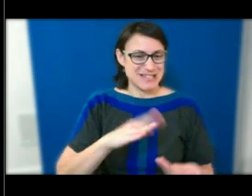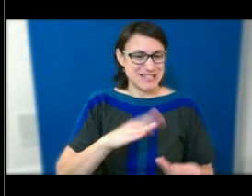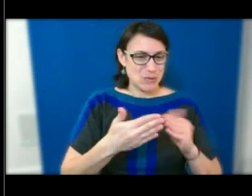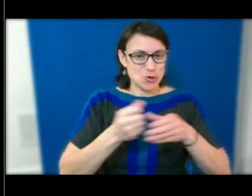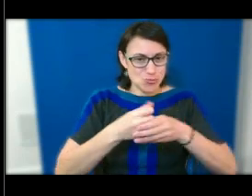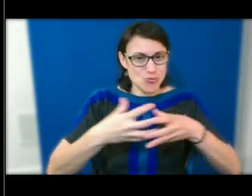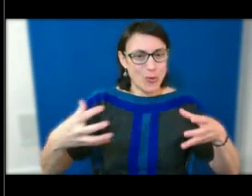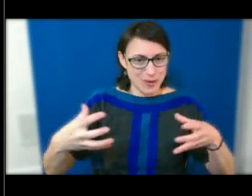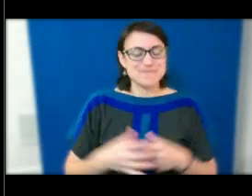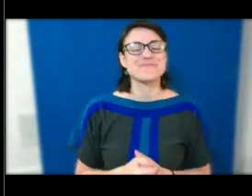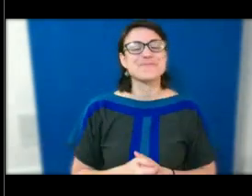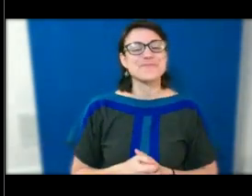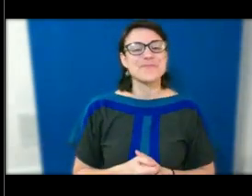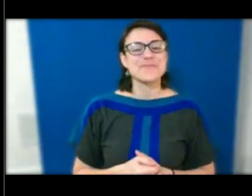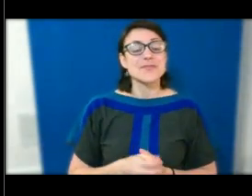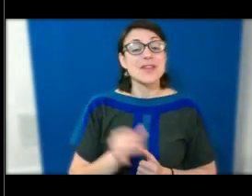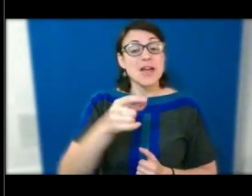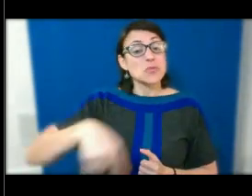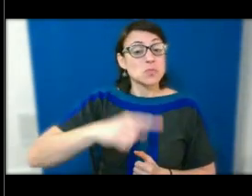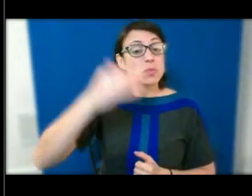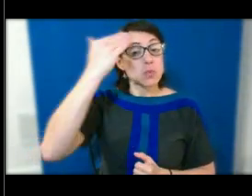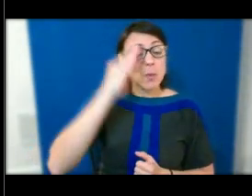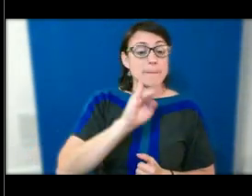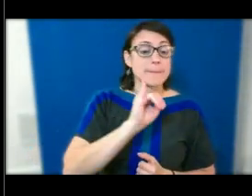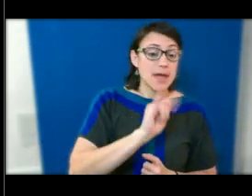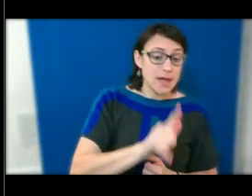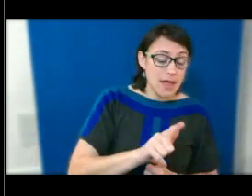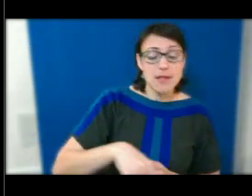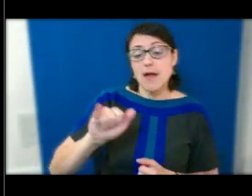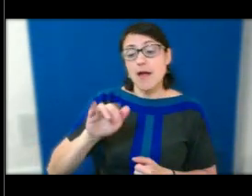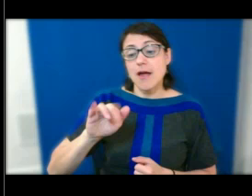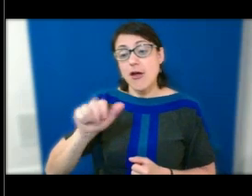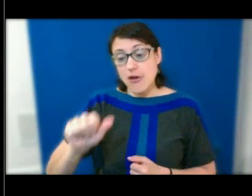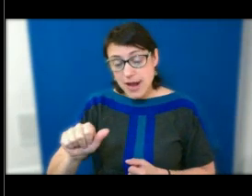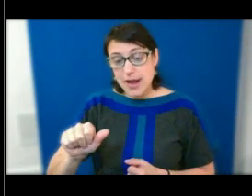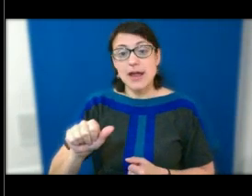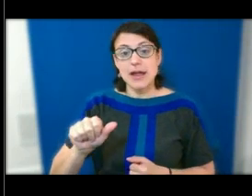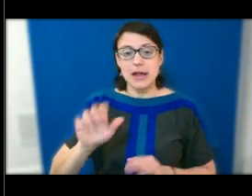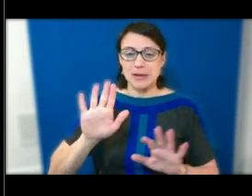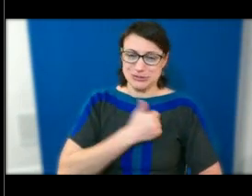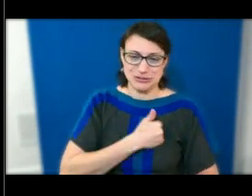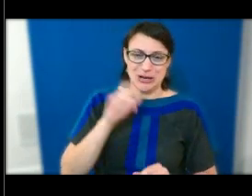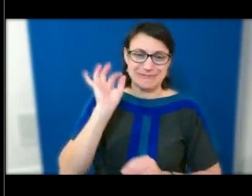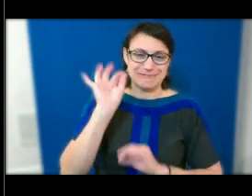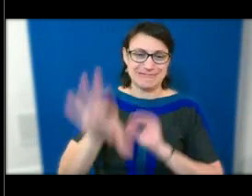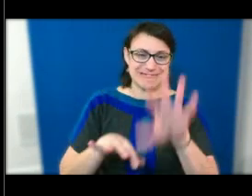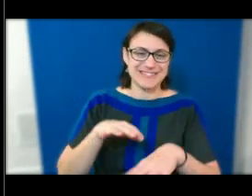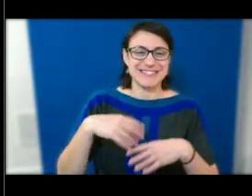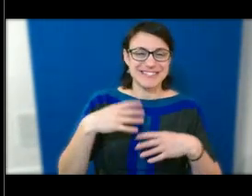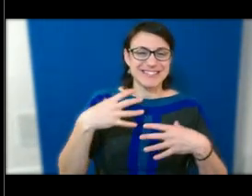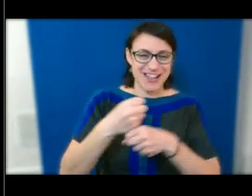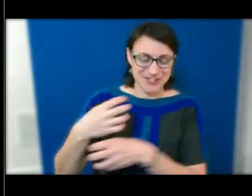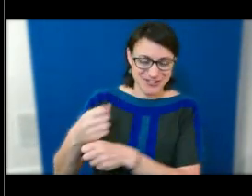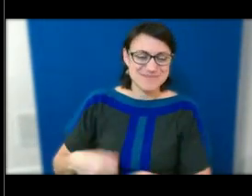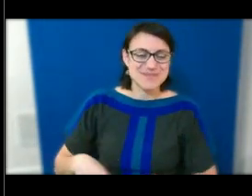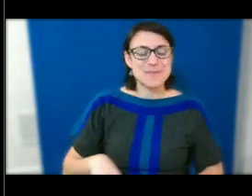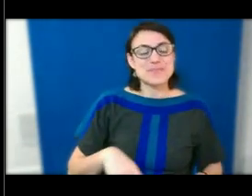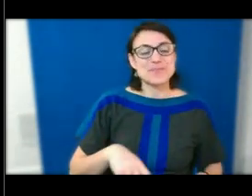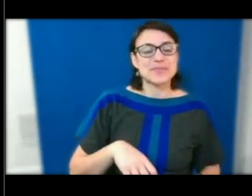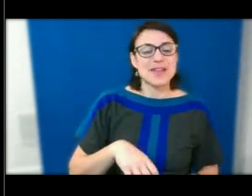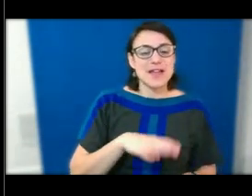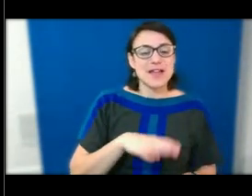So as you all know, BIL and IRA, and sorry, I'm speaking in acronyms, the Bipartisan Infrastructure Law and Inflation Reduction Act have